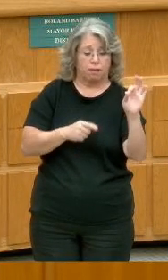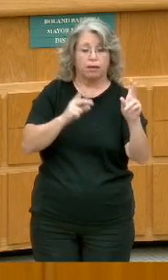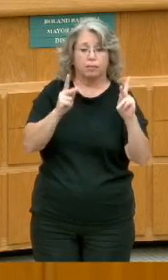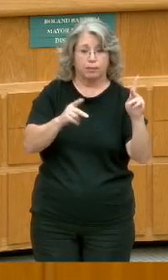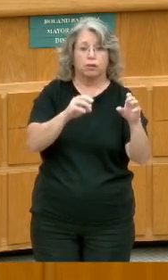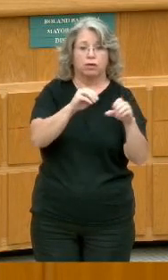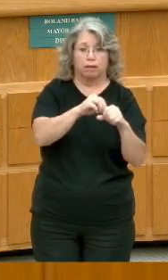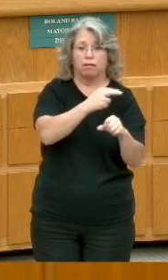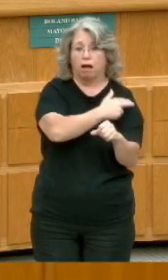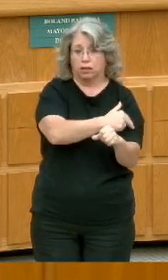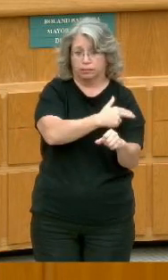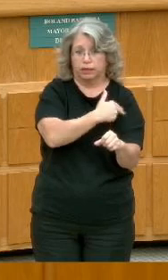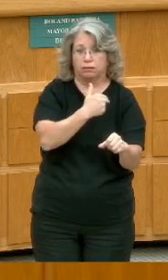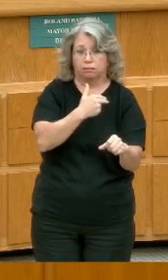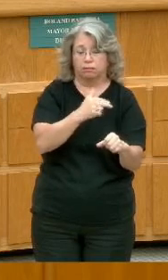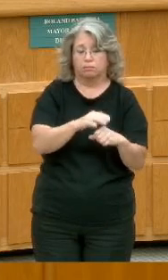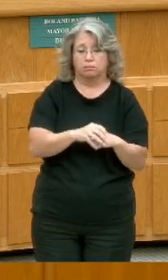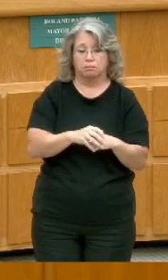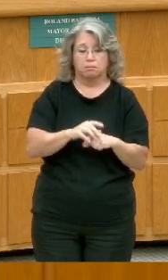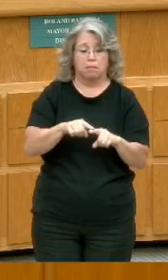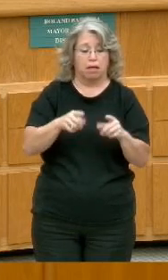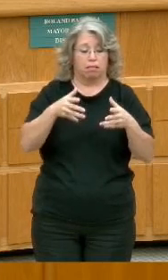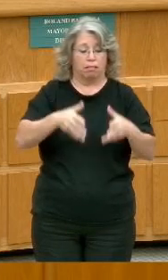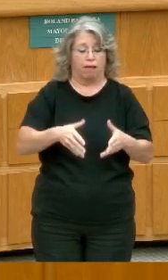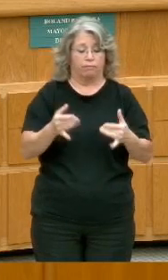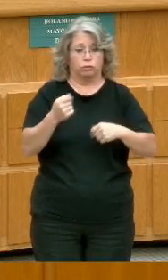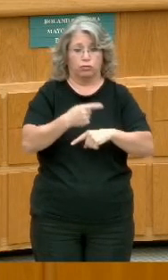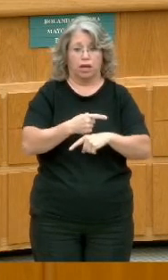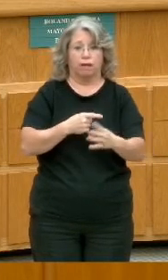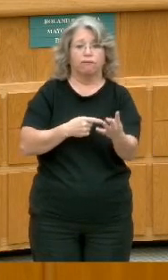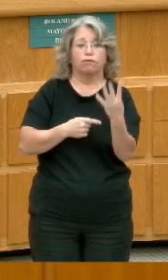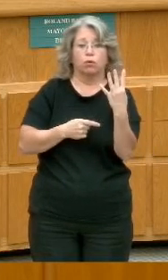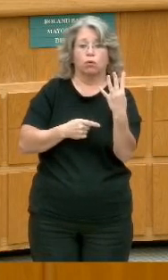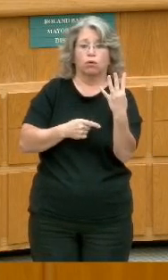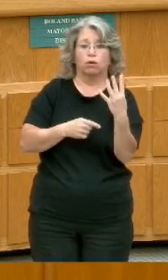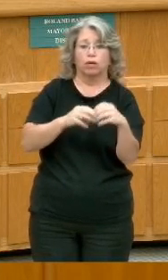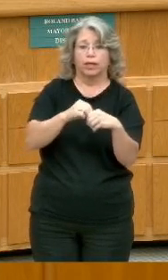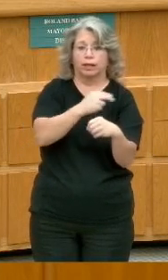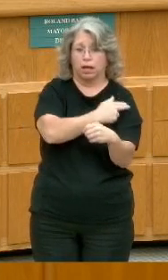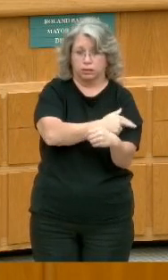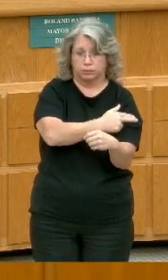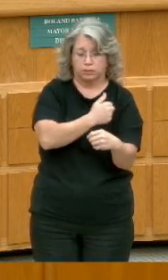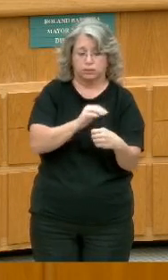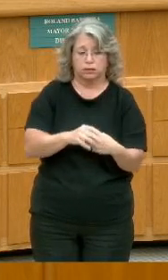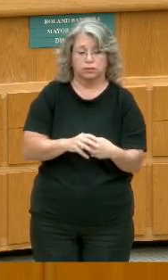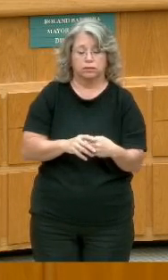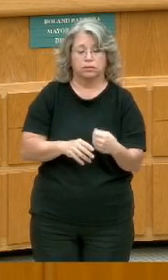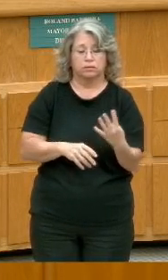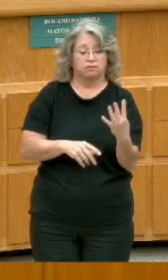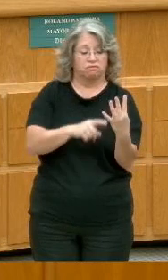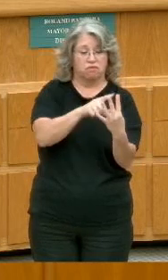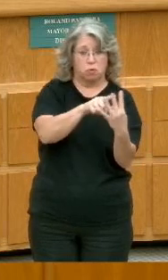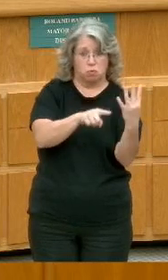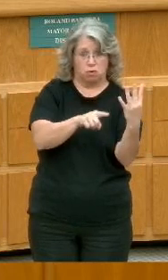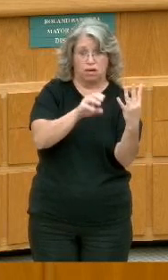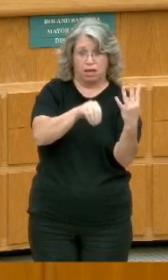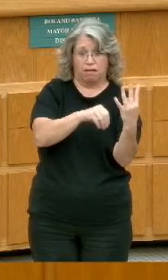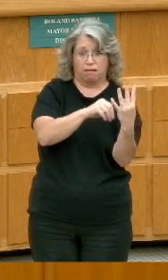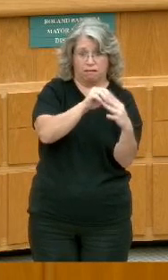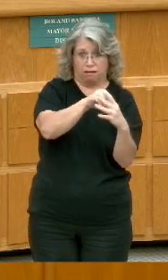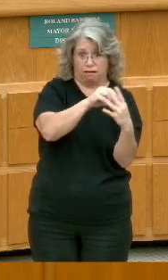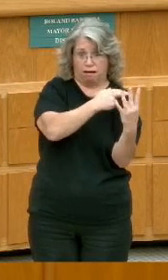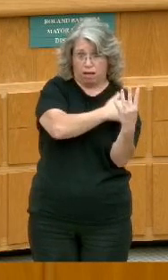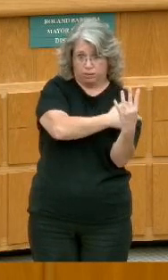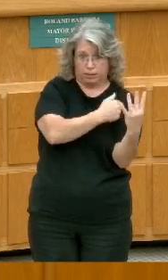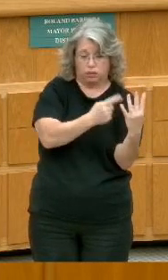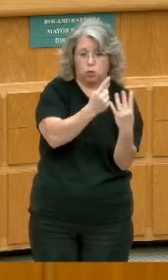with COVID-19. Today, there's just 4 in the hospital, and just one of those persons is in ICU.